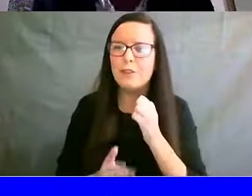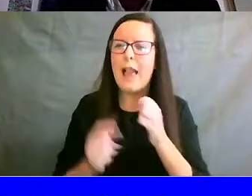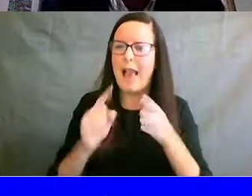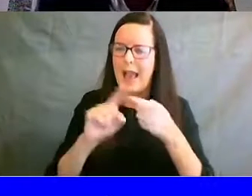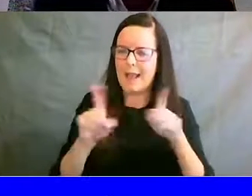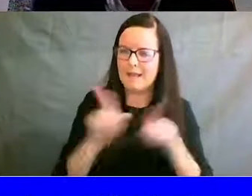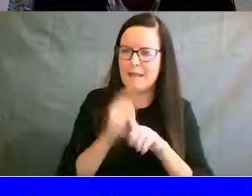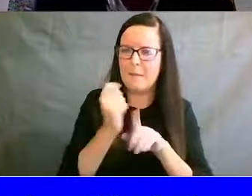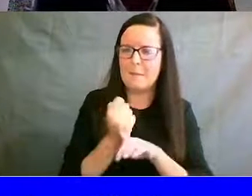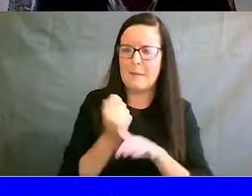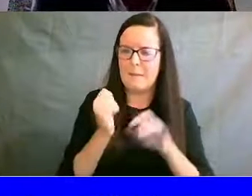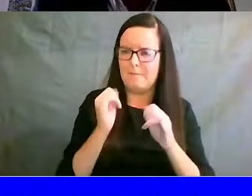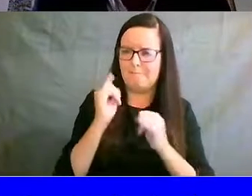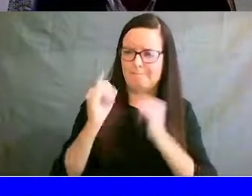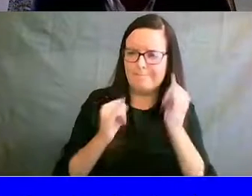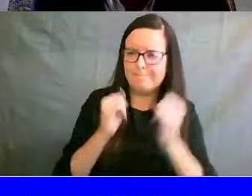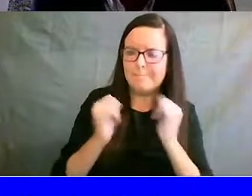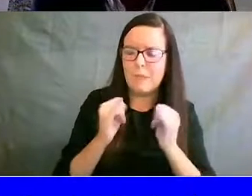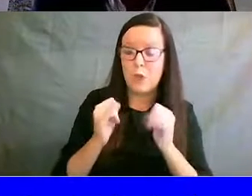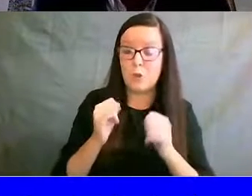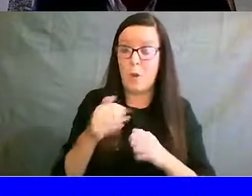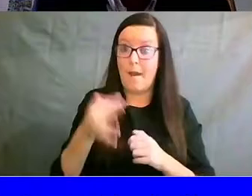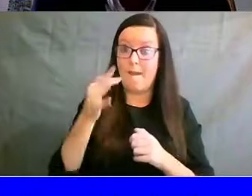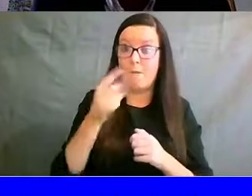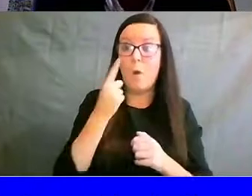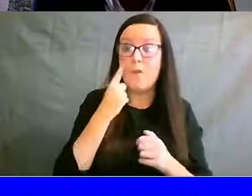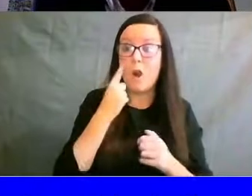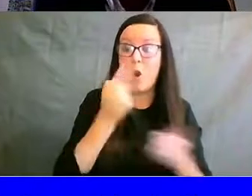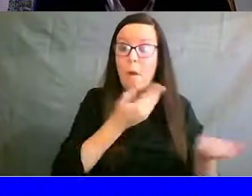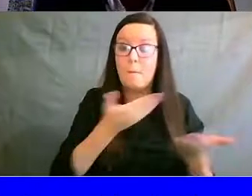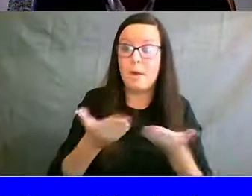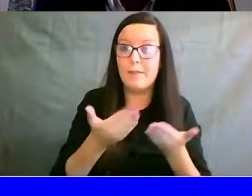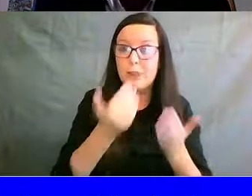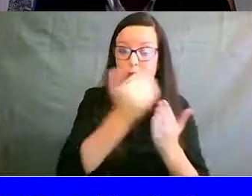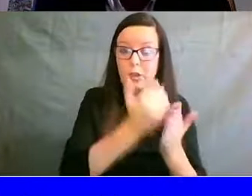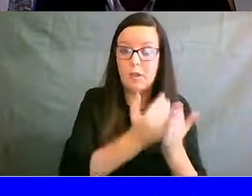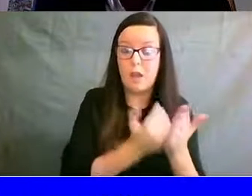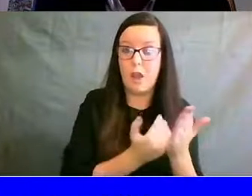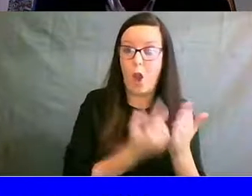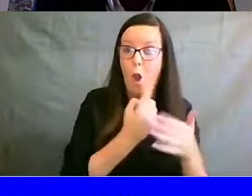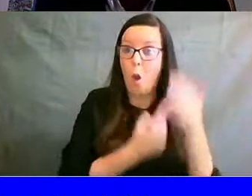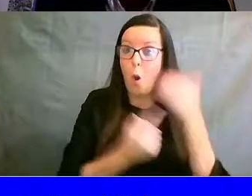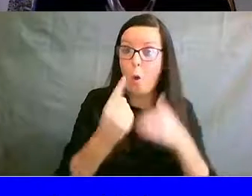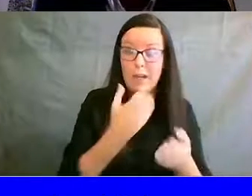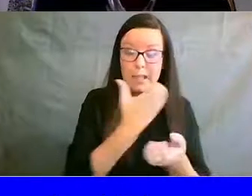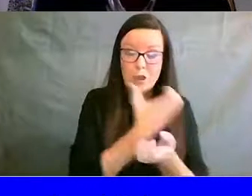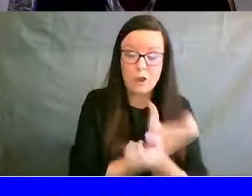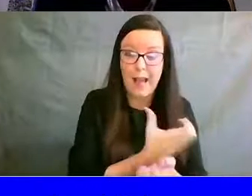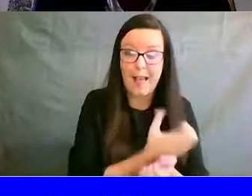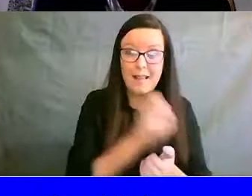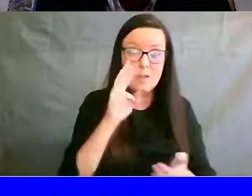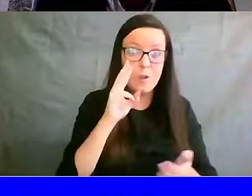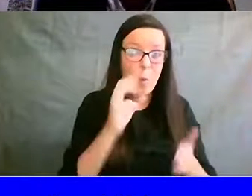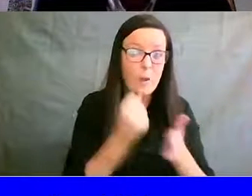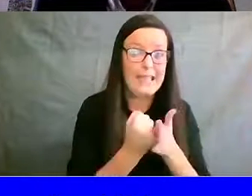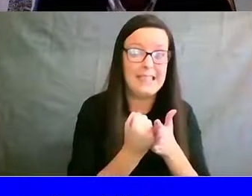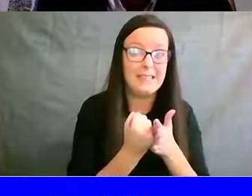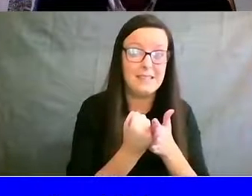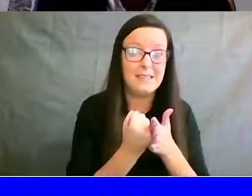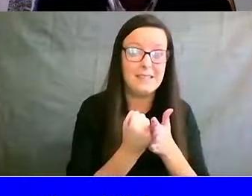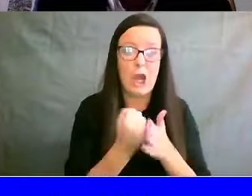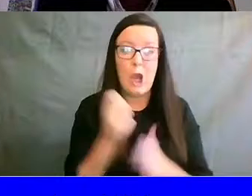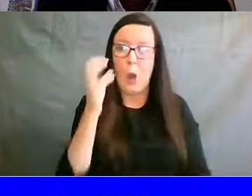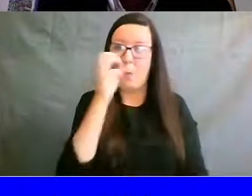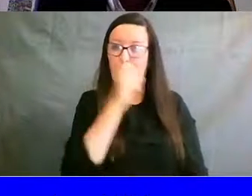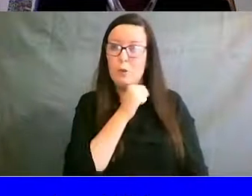So for instance, when you look at the provision, only child witnesses to a sexual or a violent offence are presumed to be